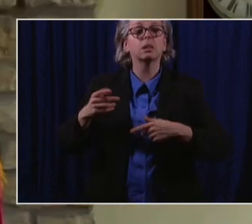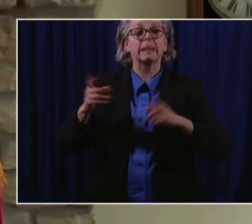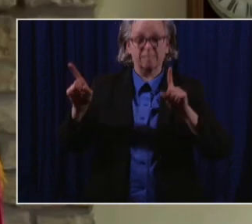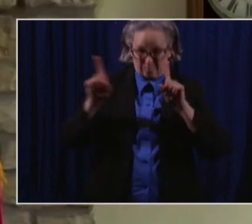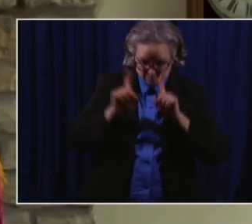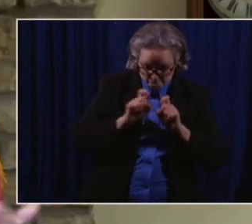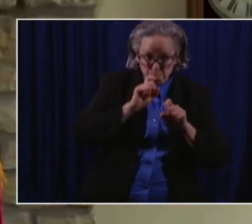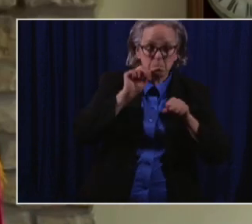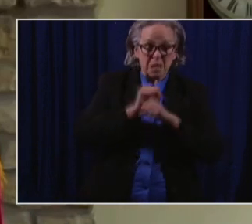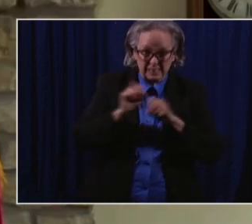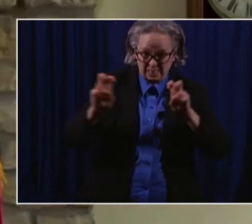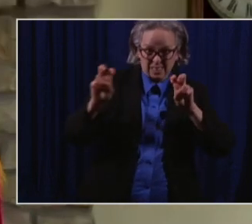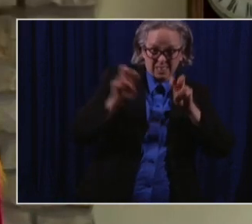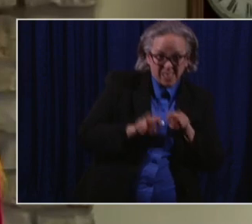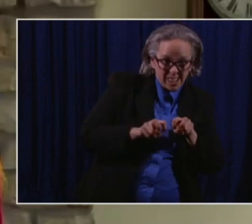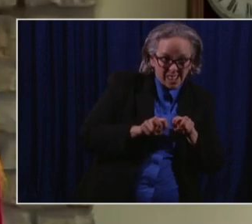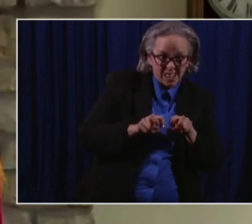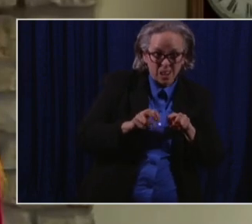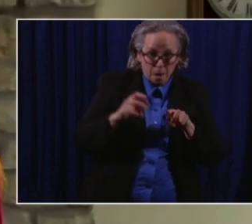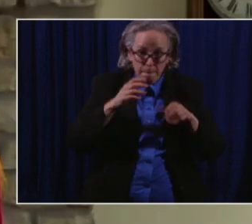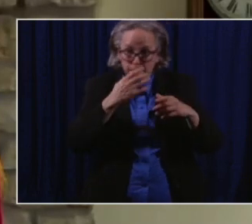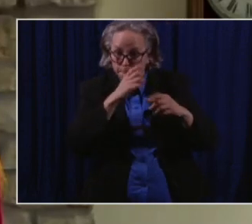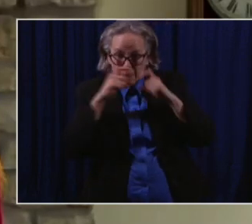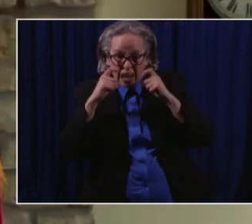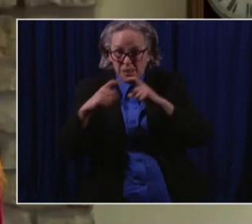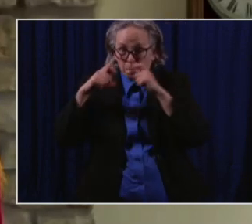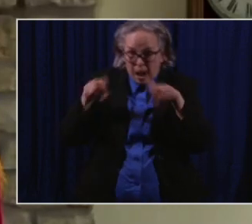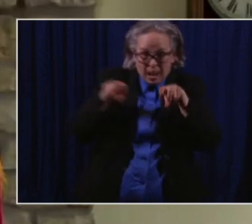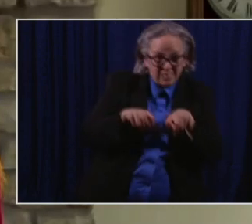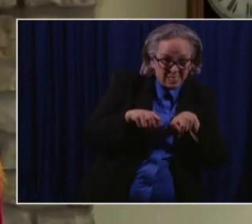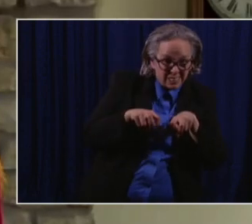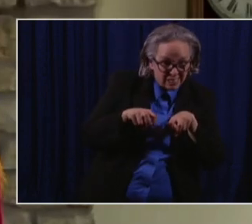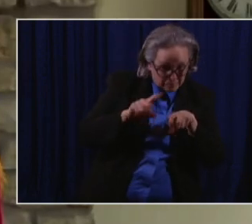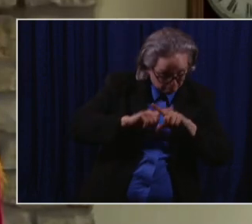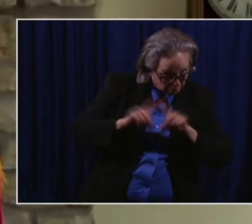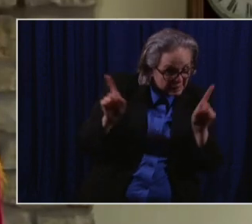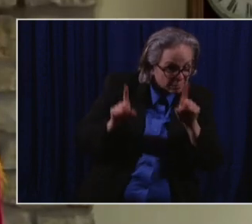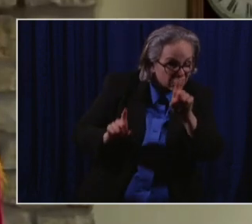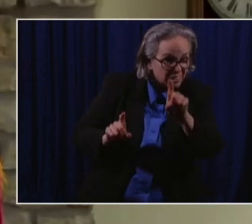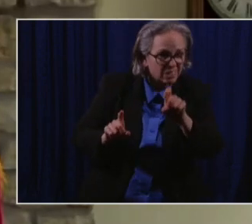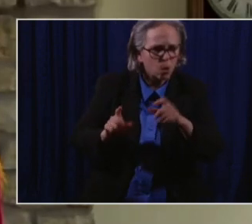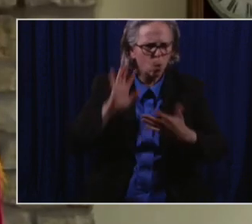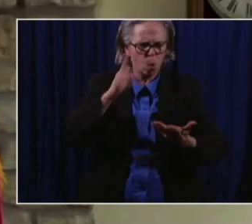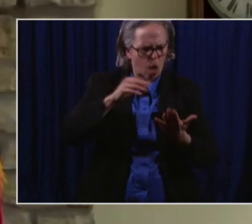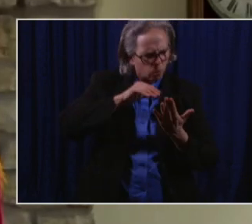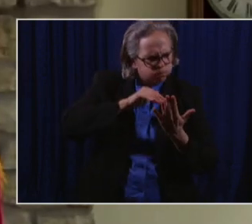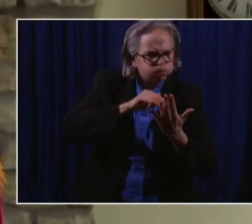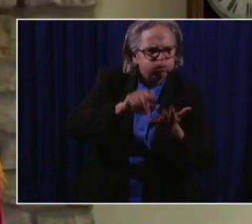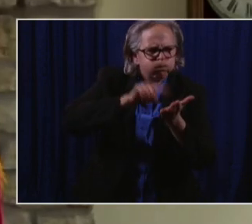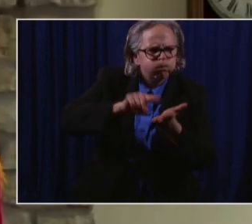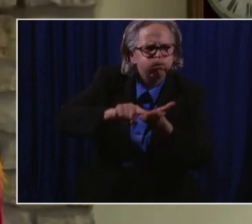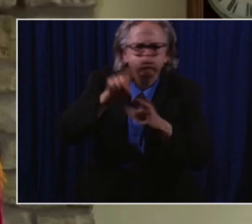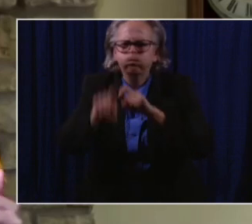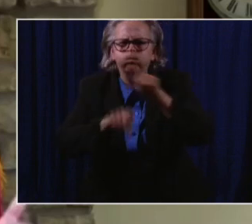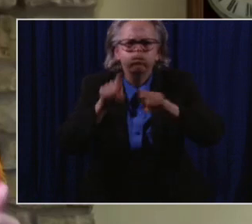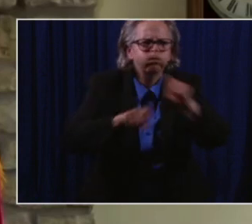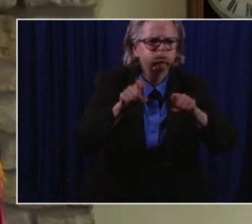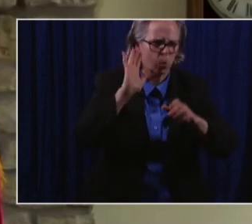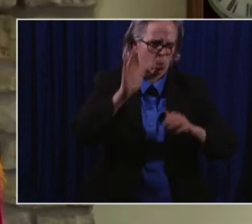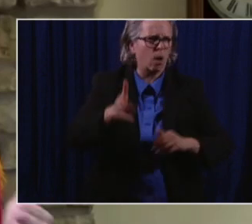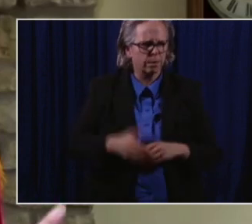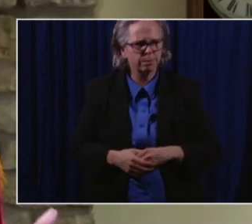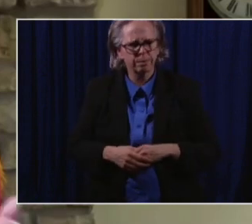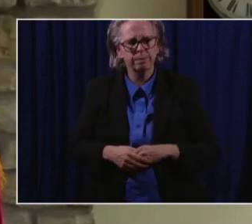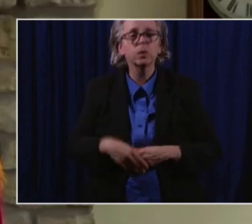together for more than 15 minutes. And we're going to take some of those and follow them and just